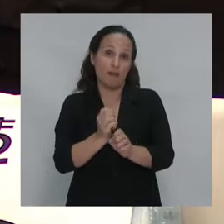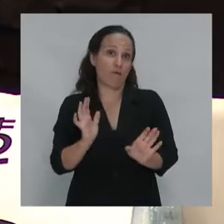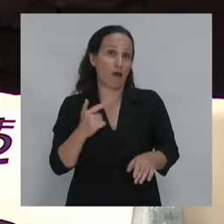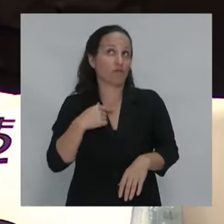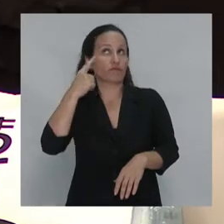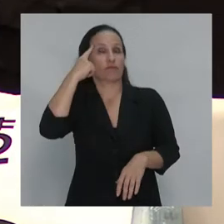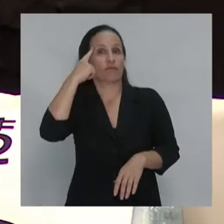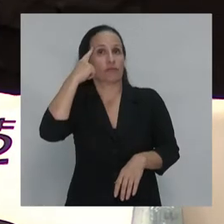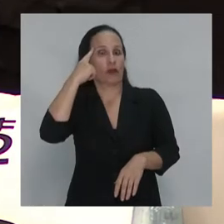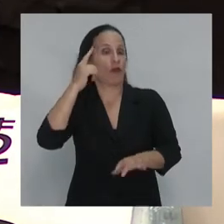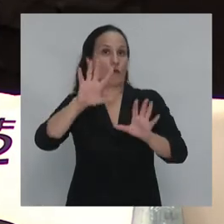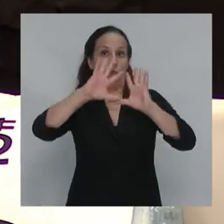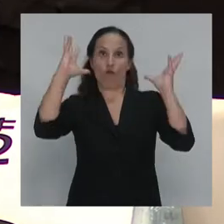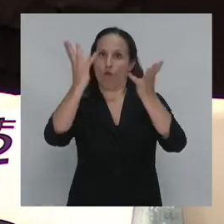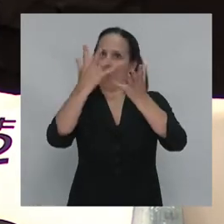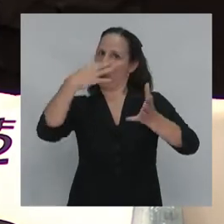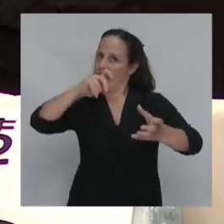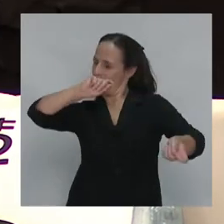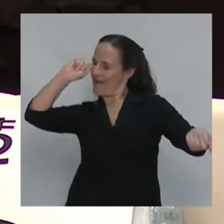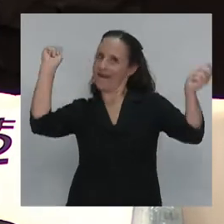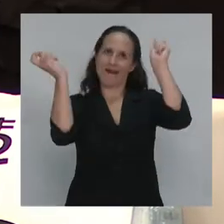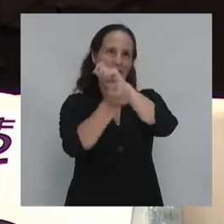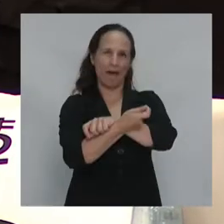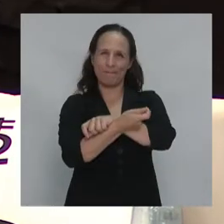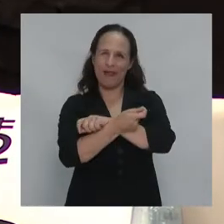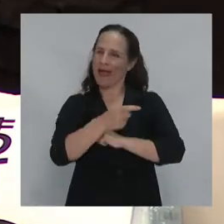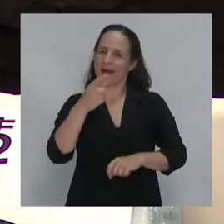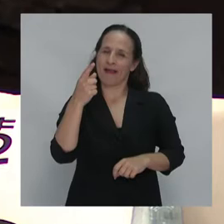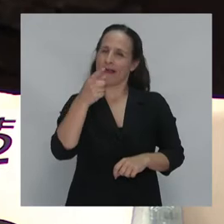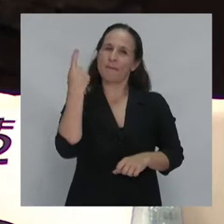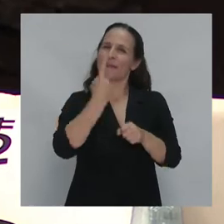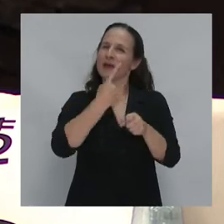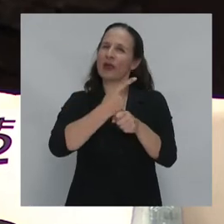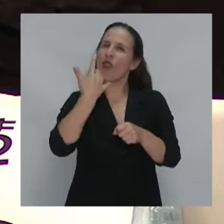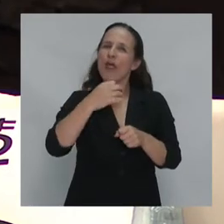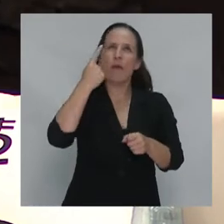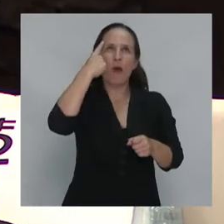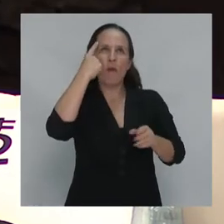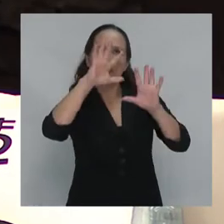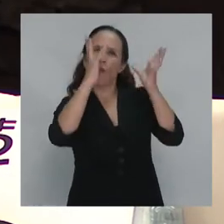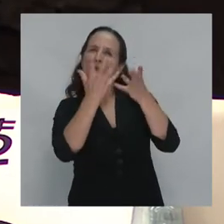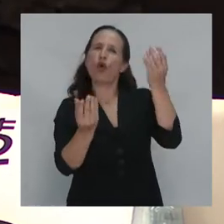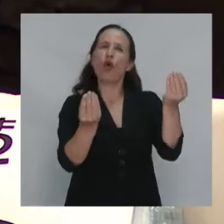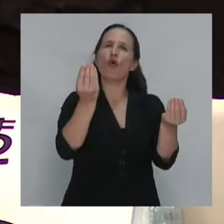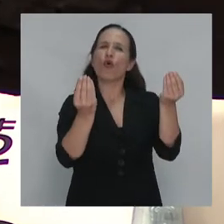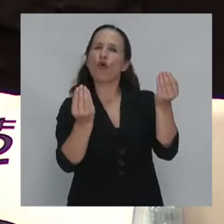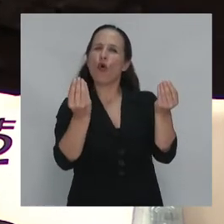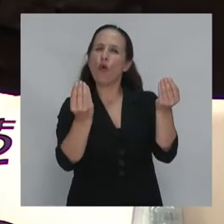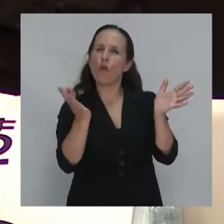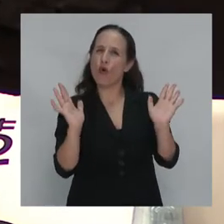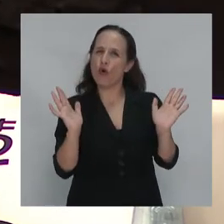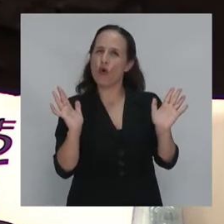world it's at least necessary to understand how it works I cannot tell you that the law of gravity doesn't apply to socialism